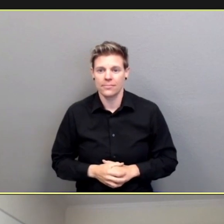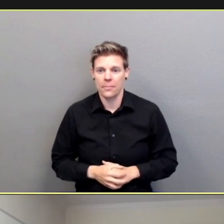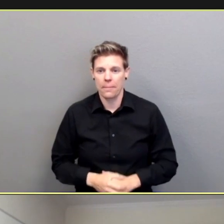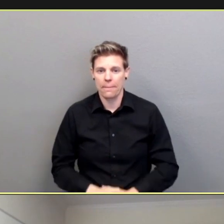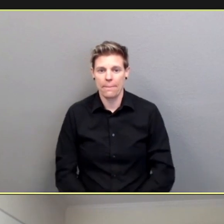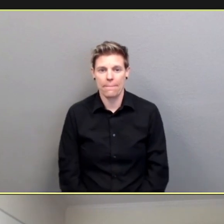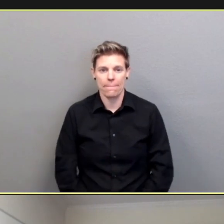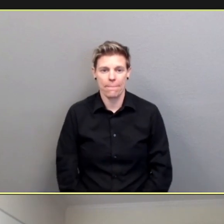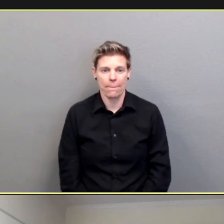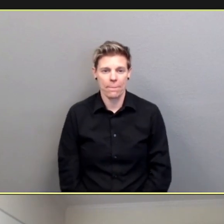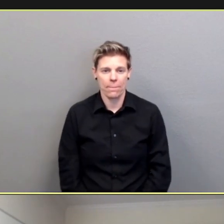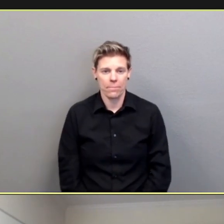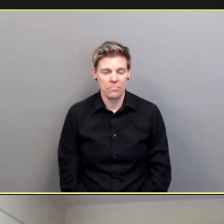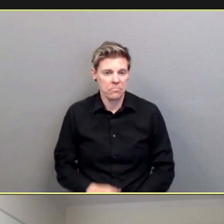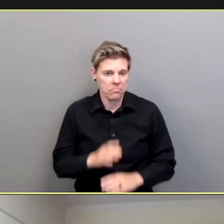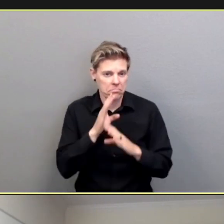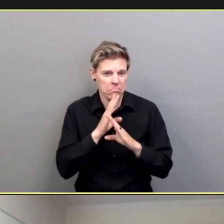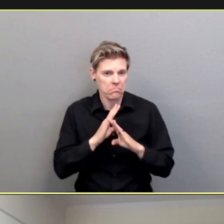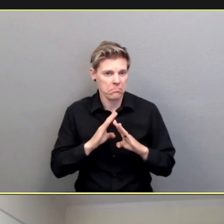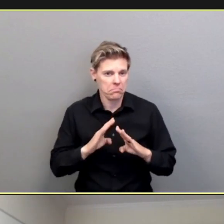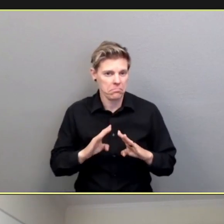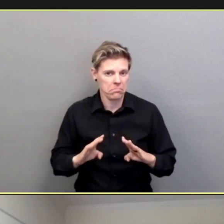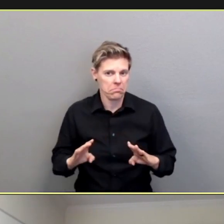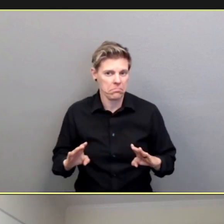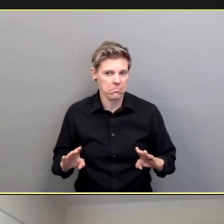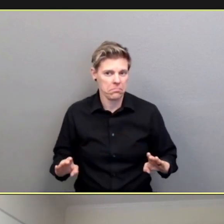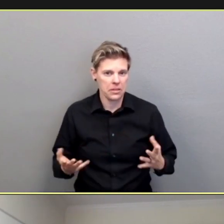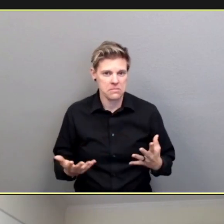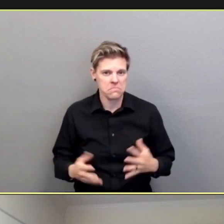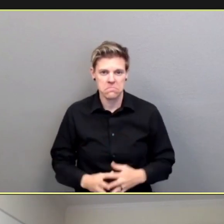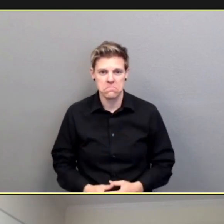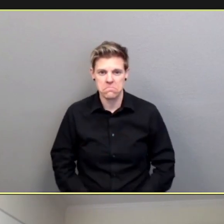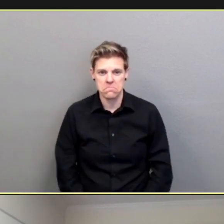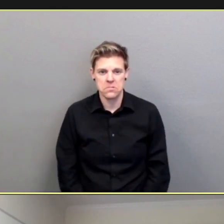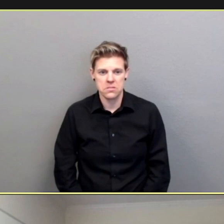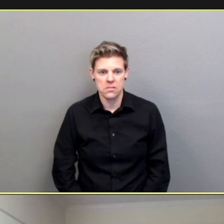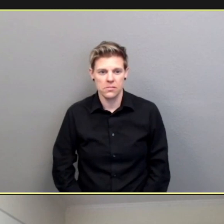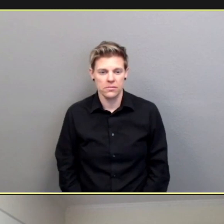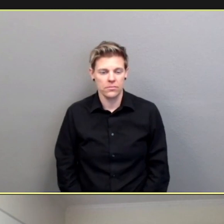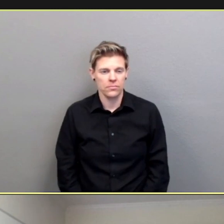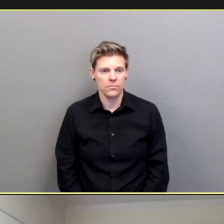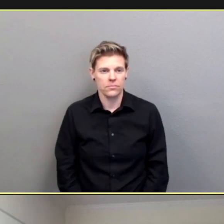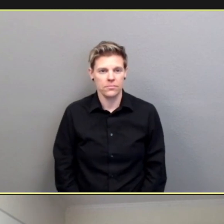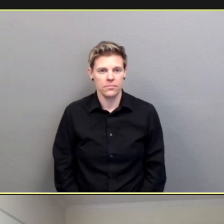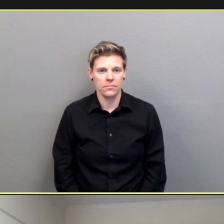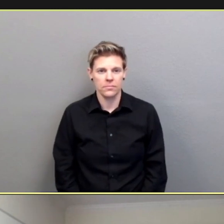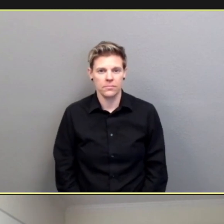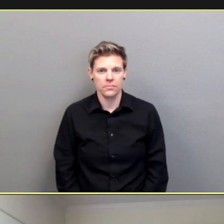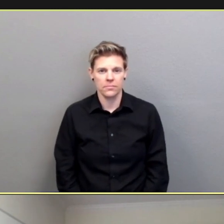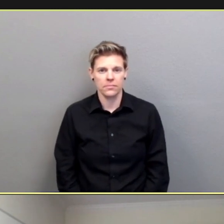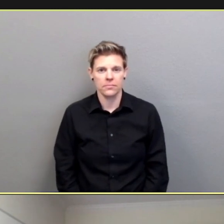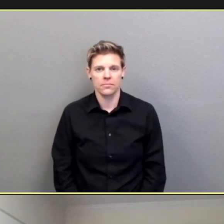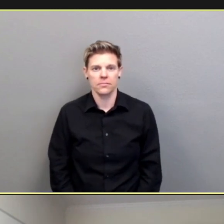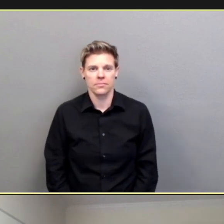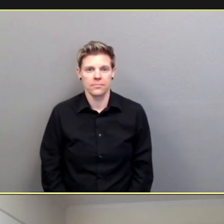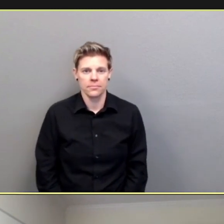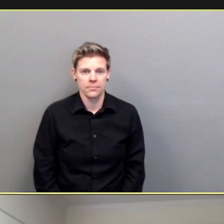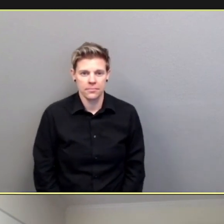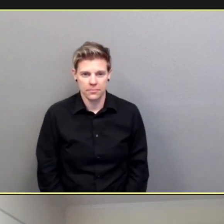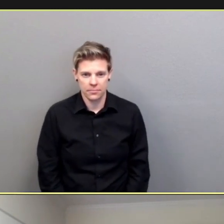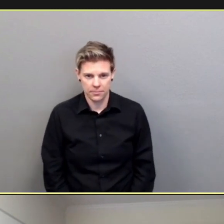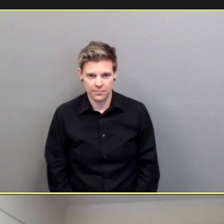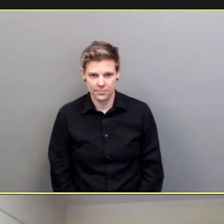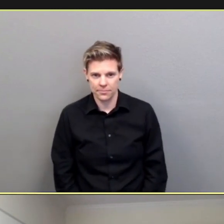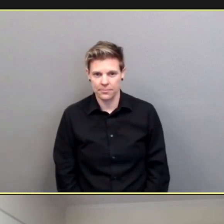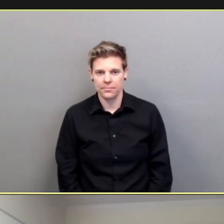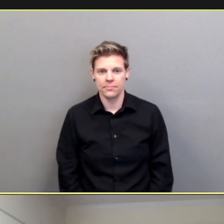student cases. And we saw a little bit of information about what last year's holiday can tell us about this year. Could